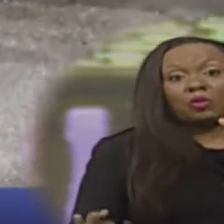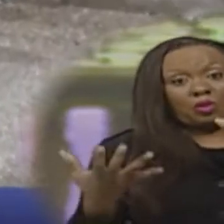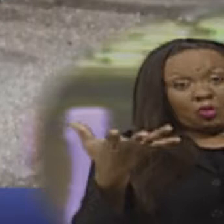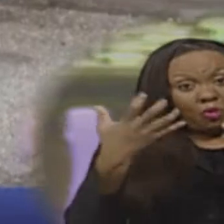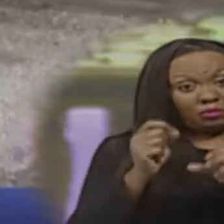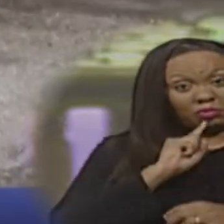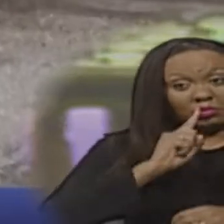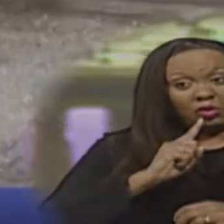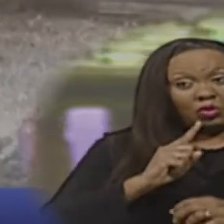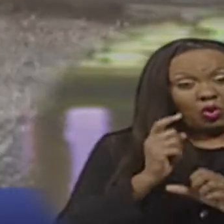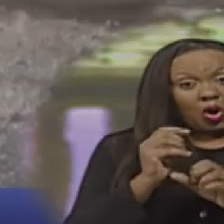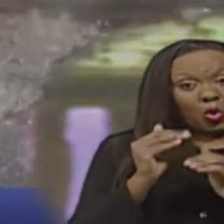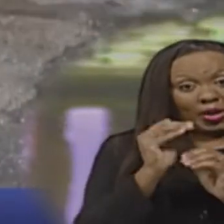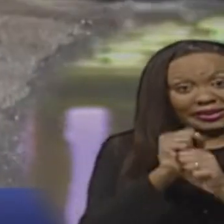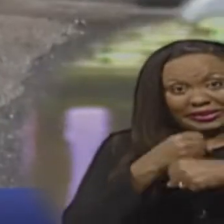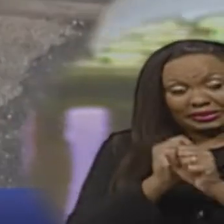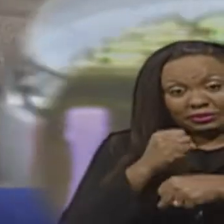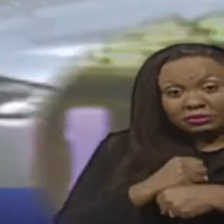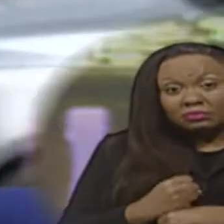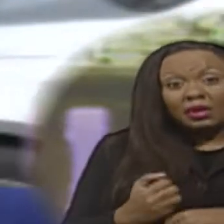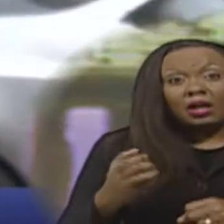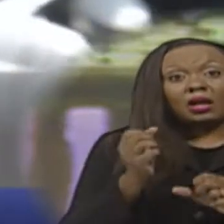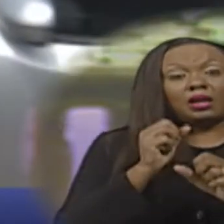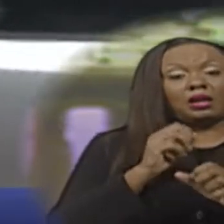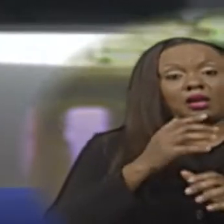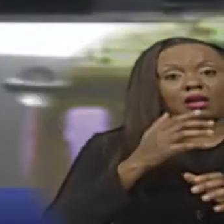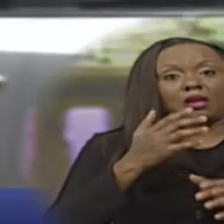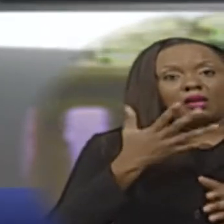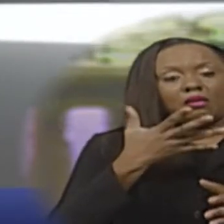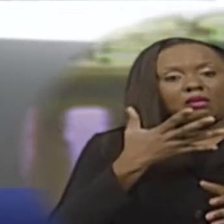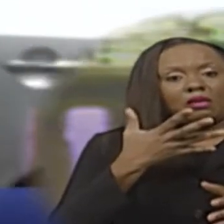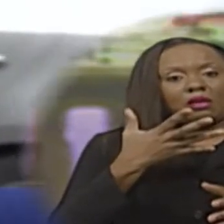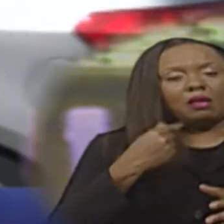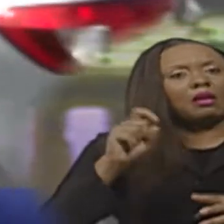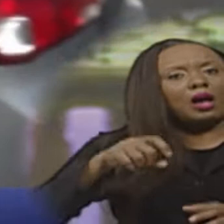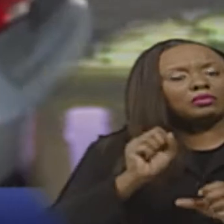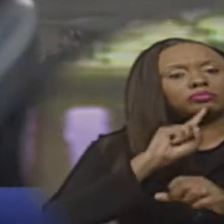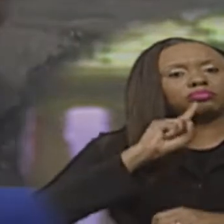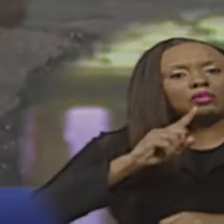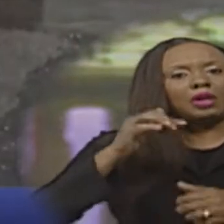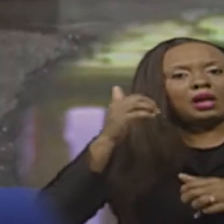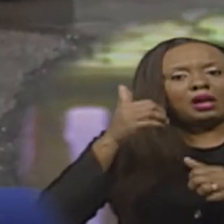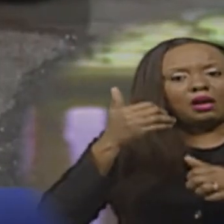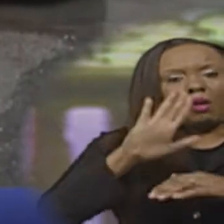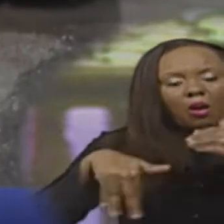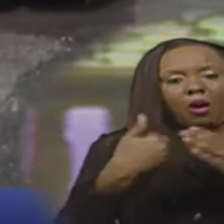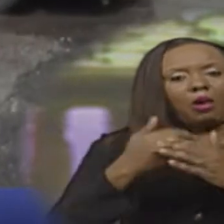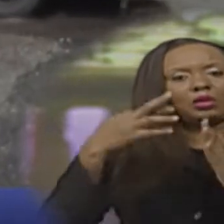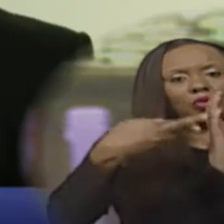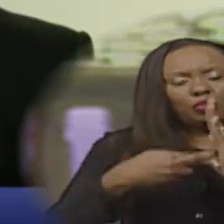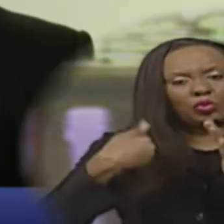those, that those are within the approval, if you want to call it, the regimes are set out or the standards are set out by EPD and